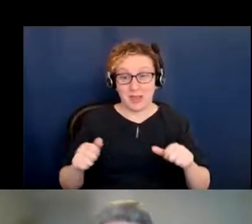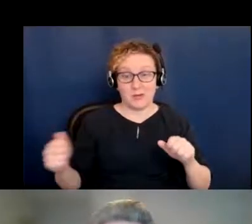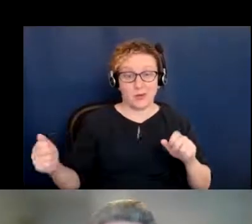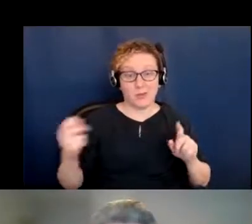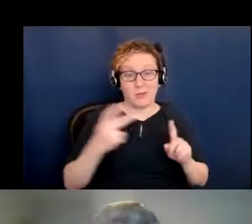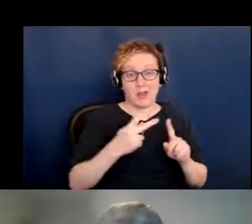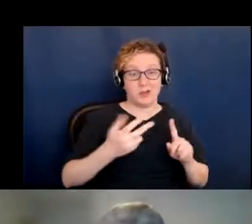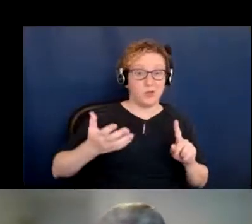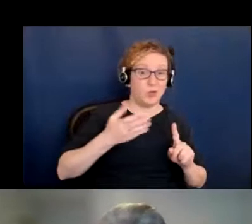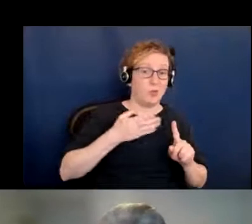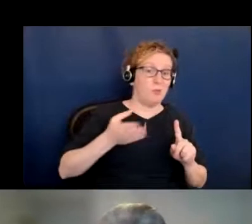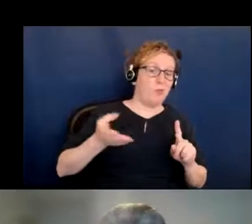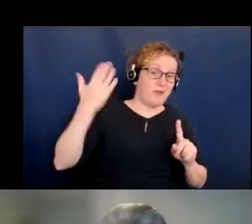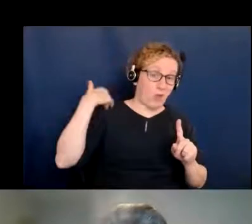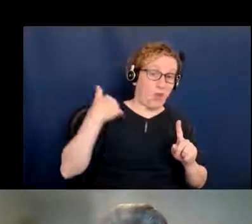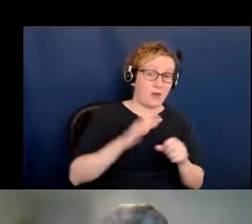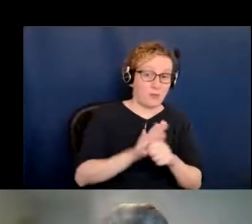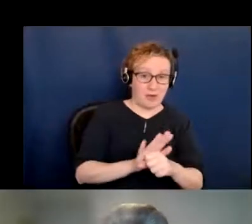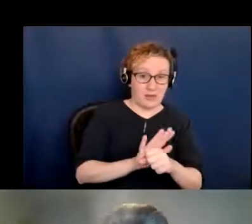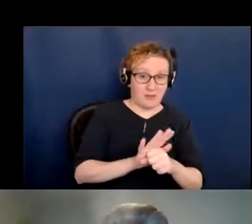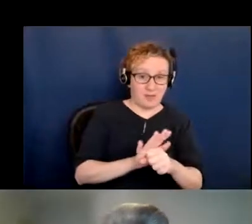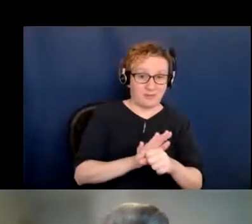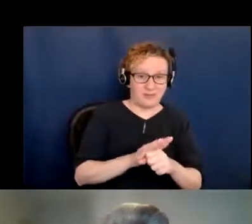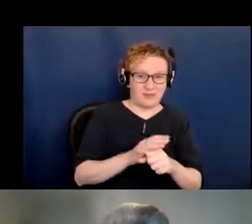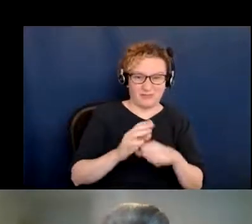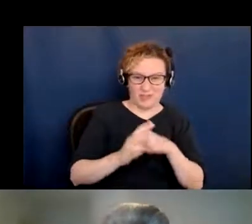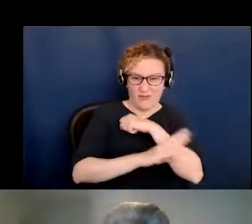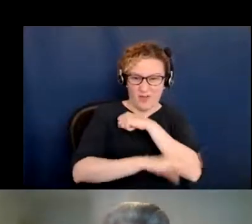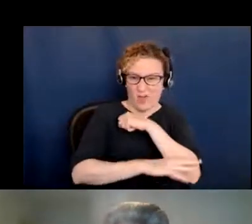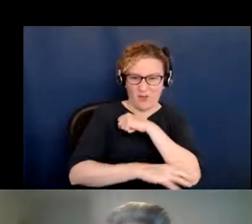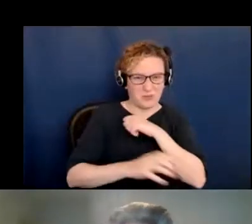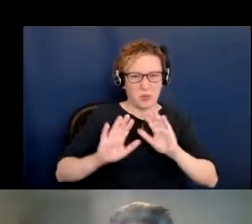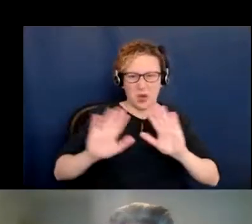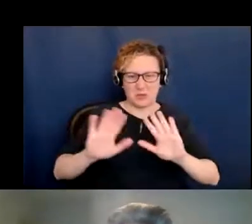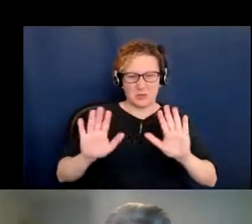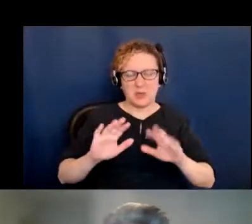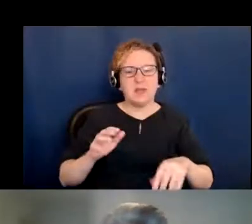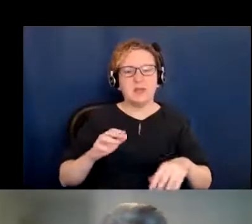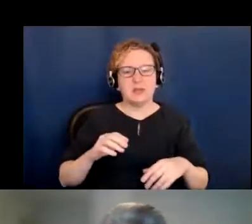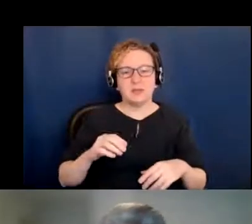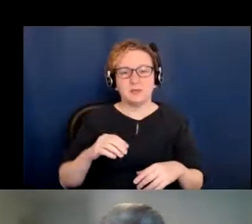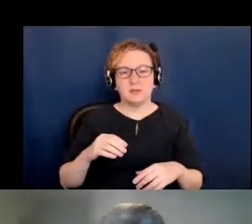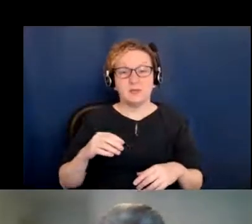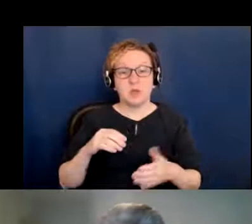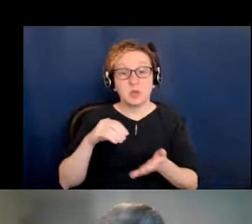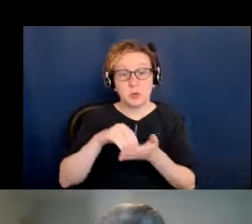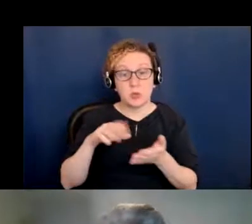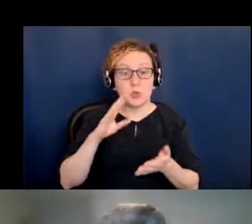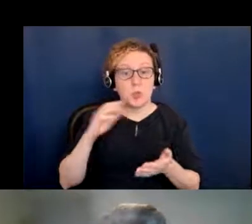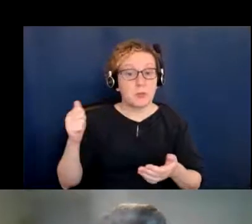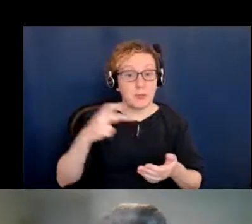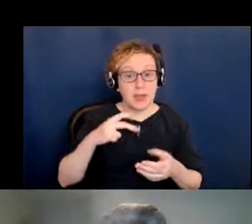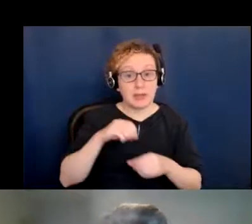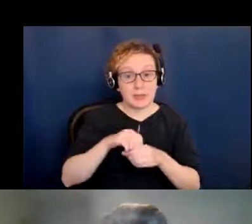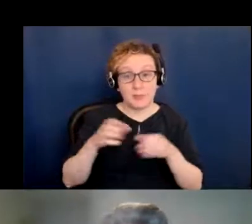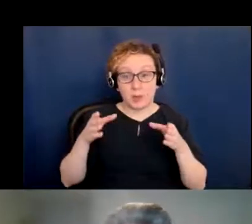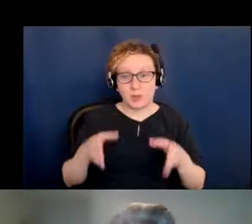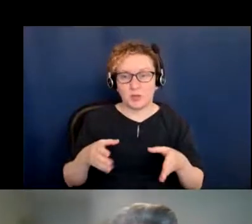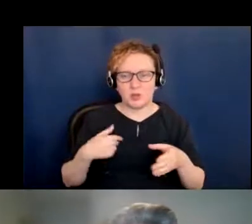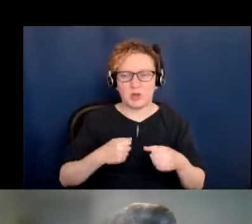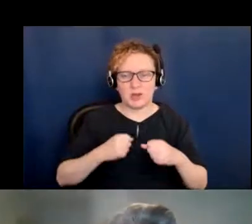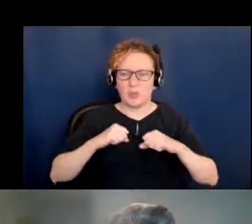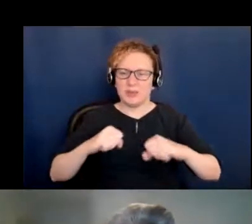normal in the fall when our students return in person. And if we can go to the